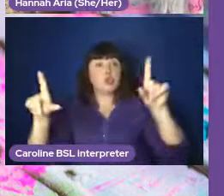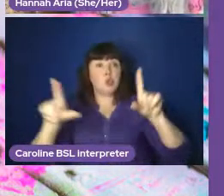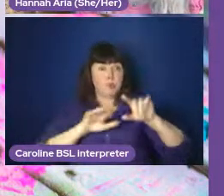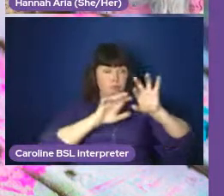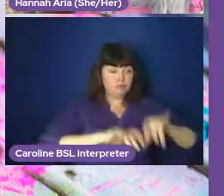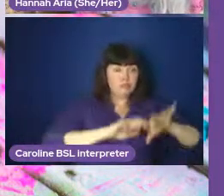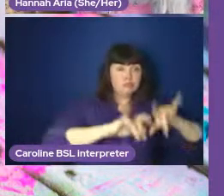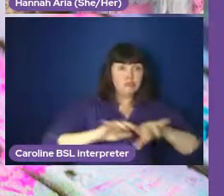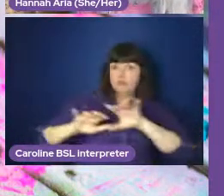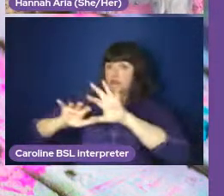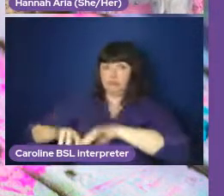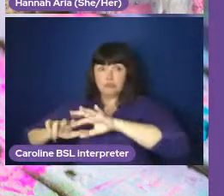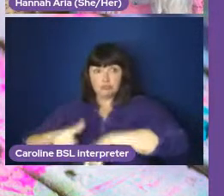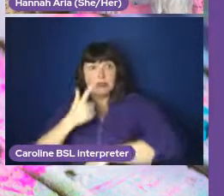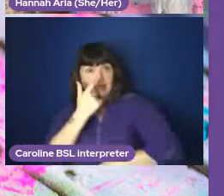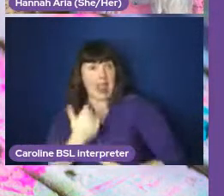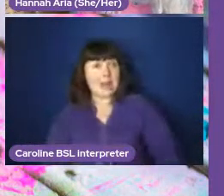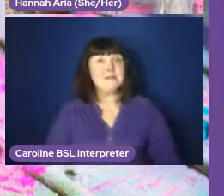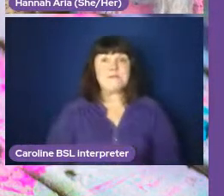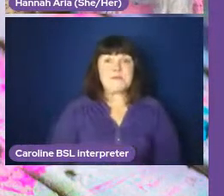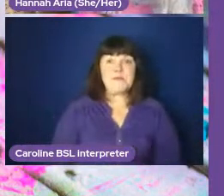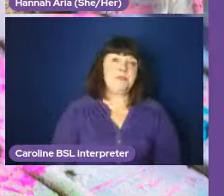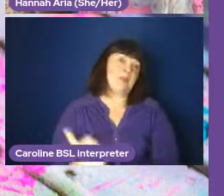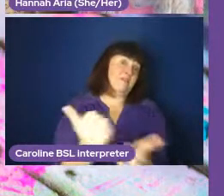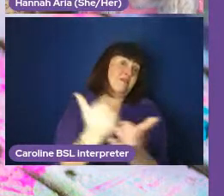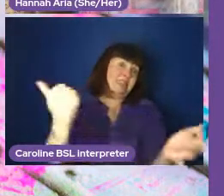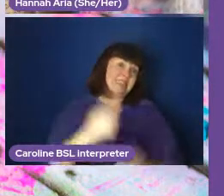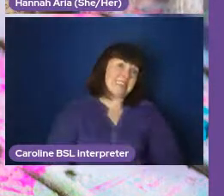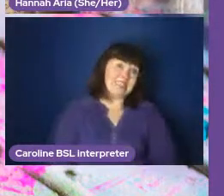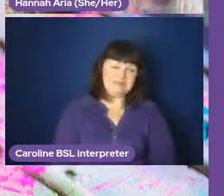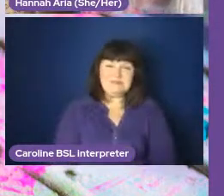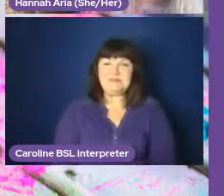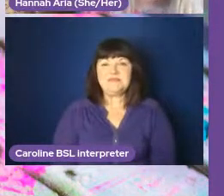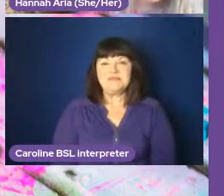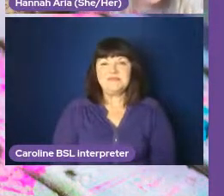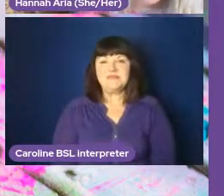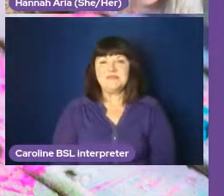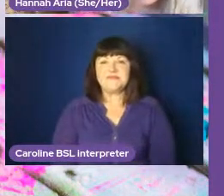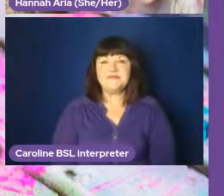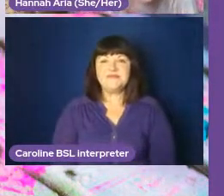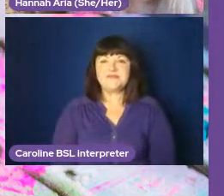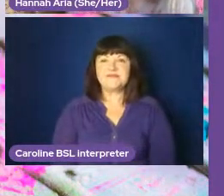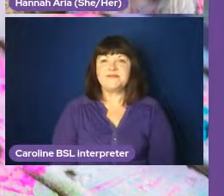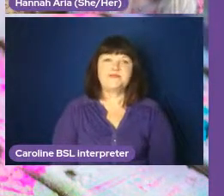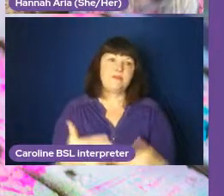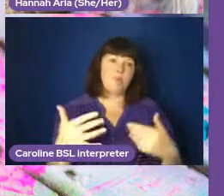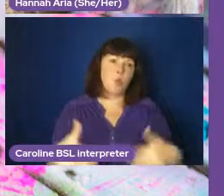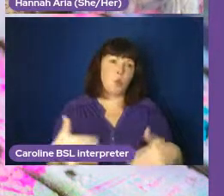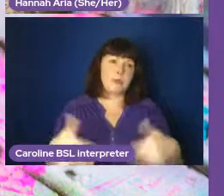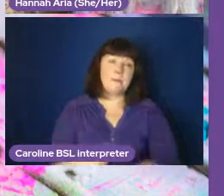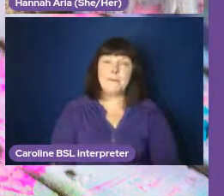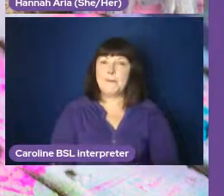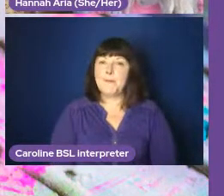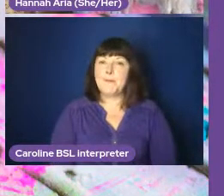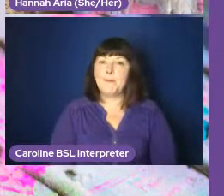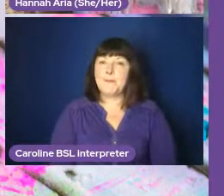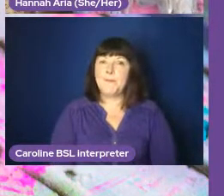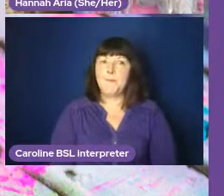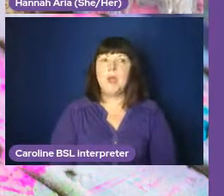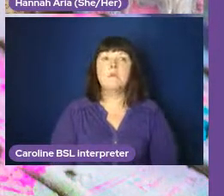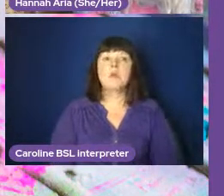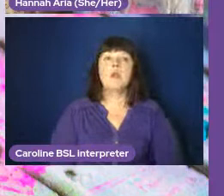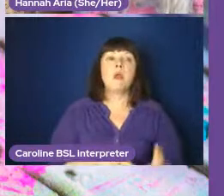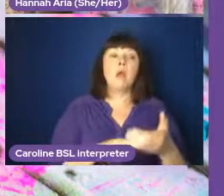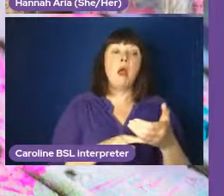will be able to engage with you. So that would be fabulous. Awesome. I'm going to quickly check my phone to